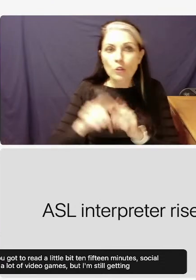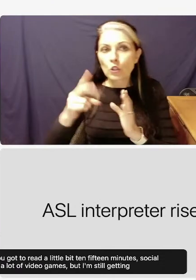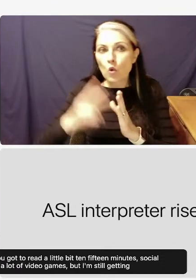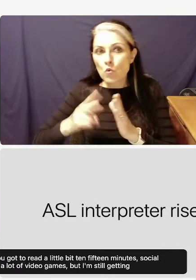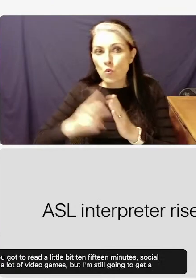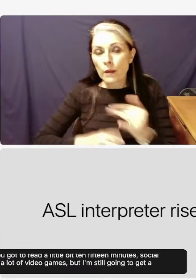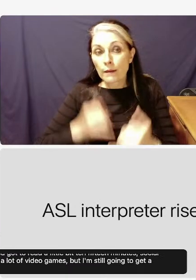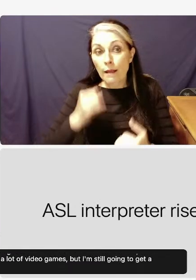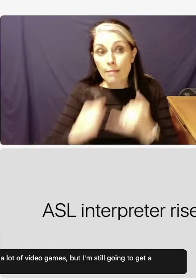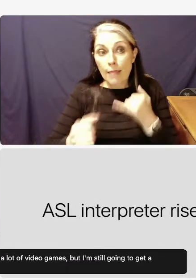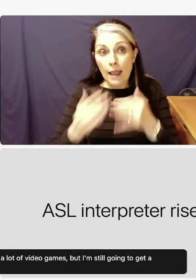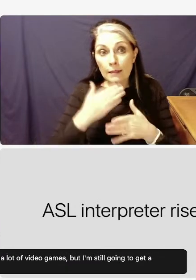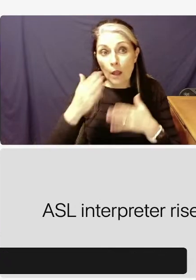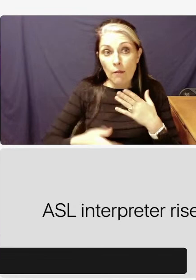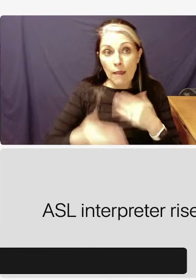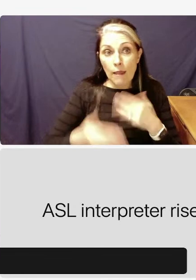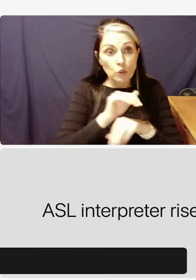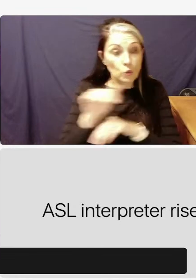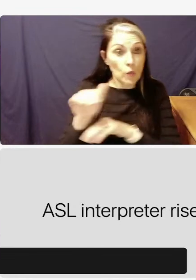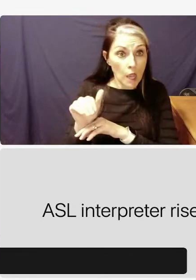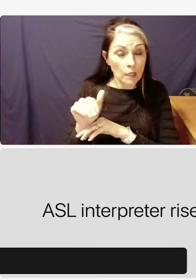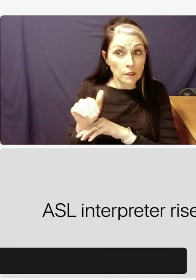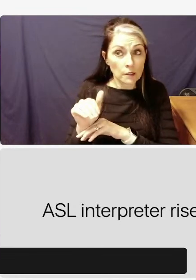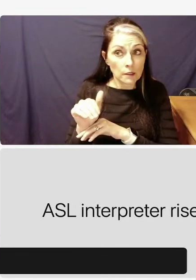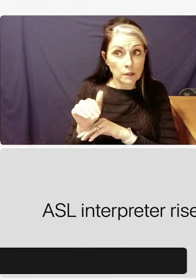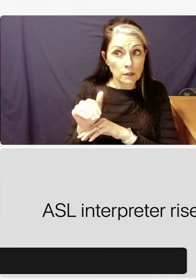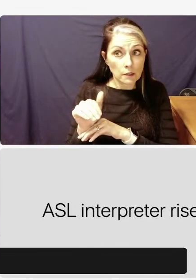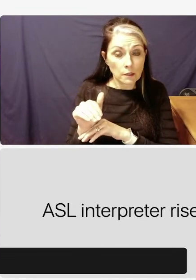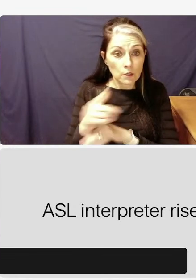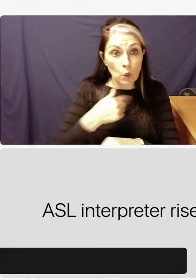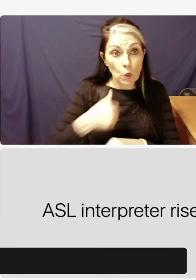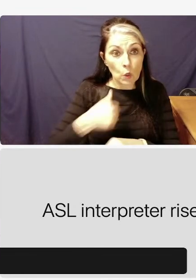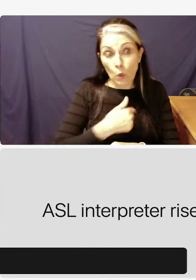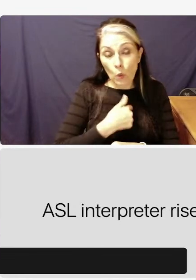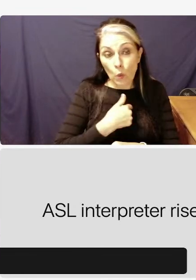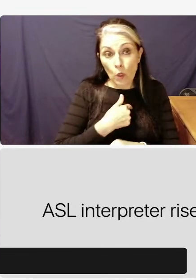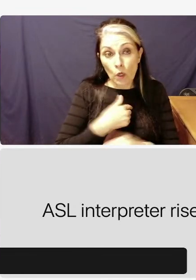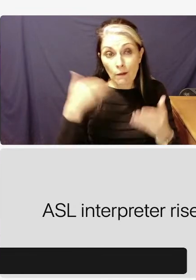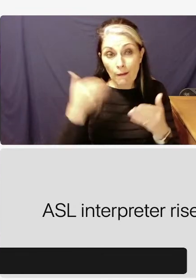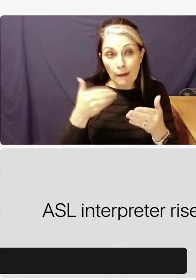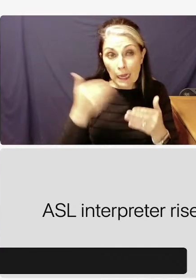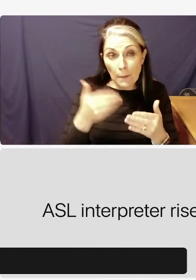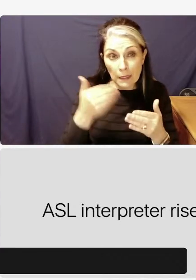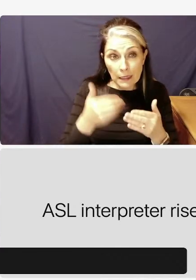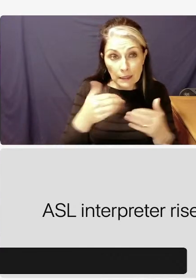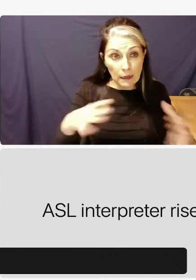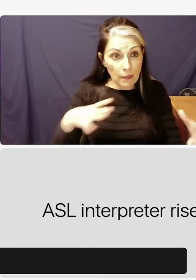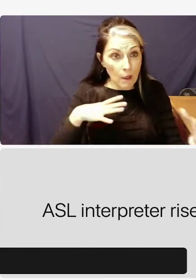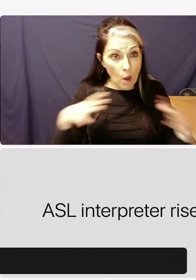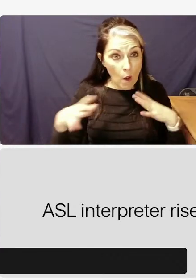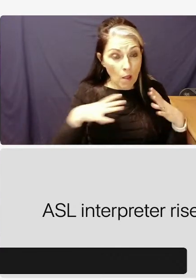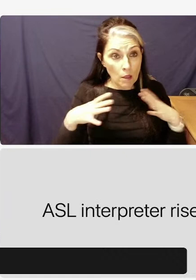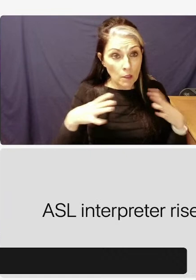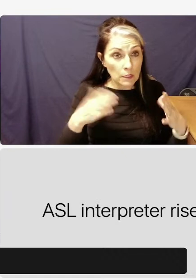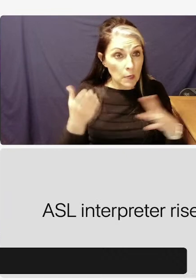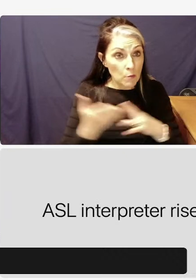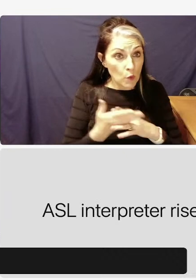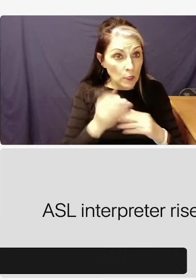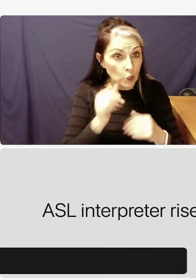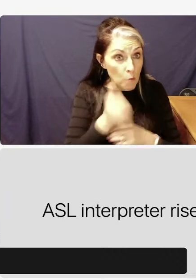last uh i'll end tonight uh you know we we're coming into uh the holiday break uh